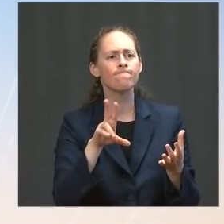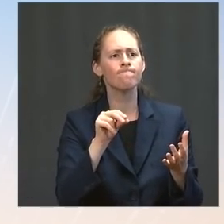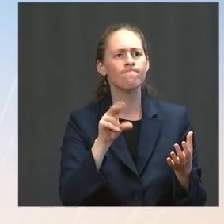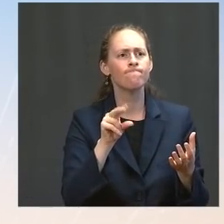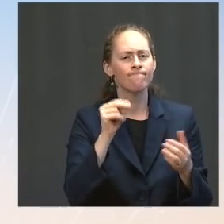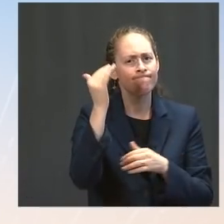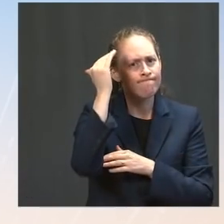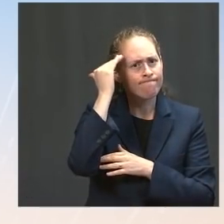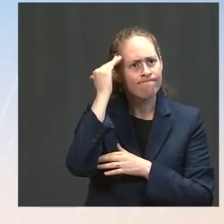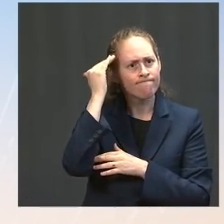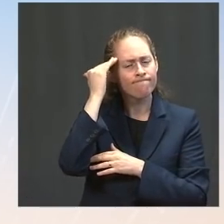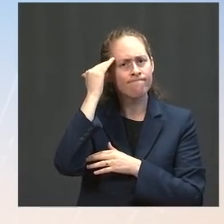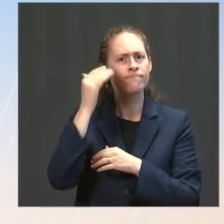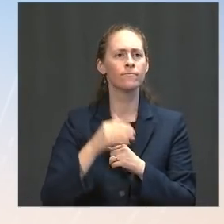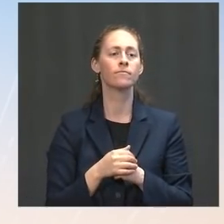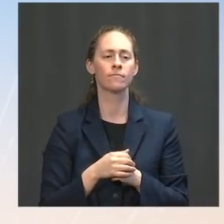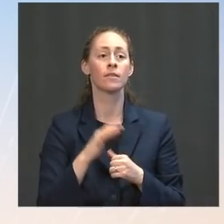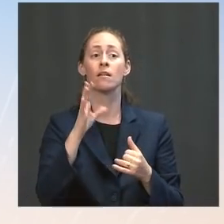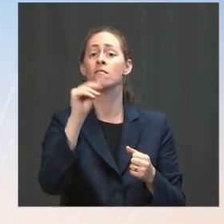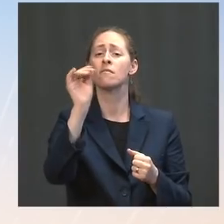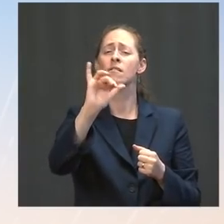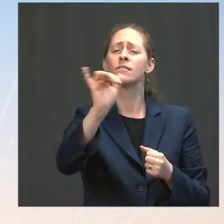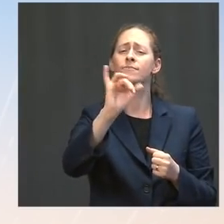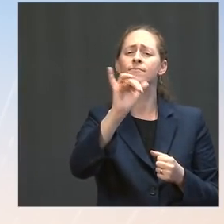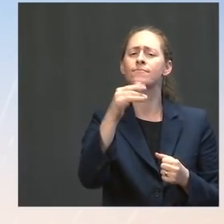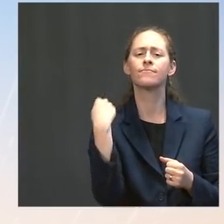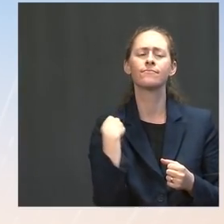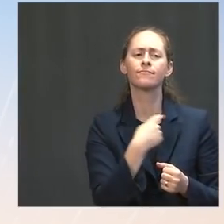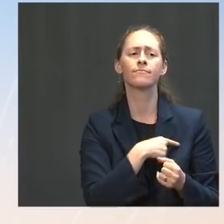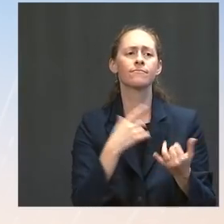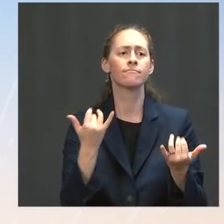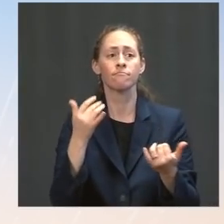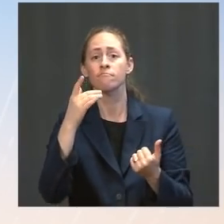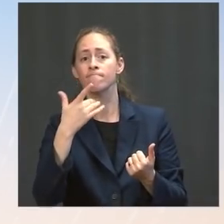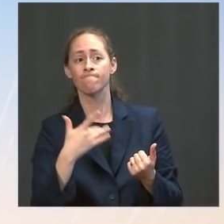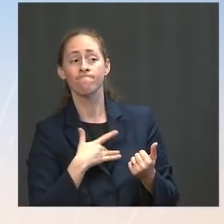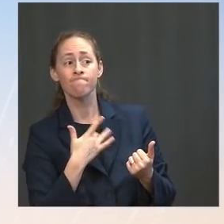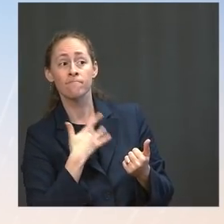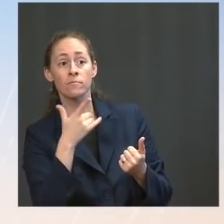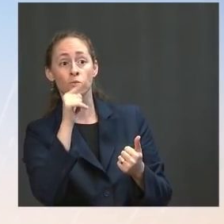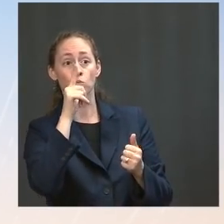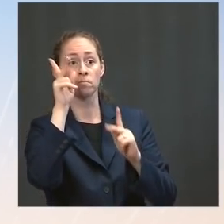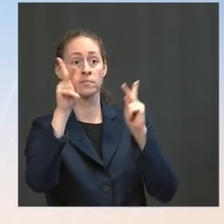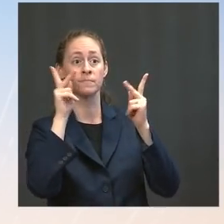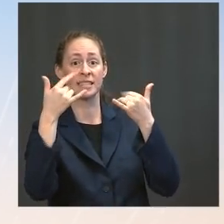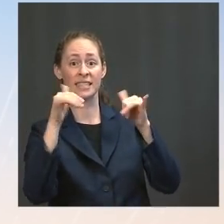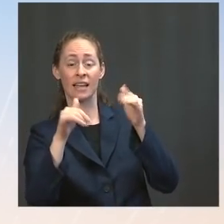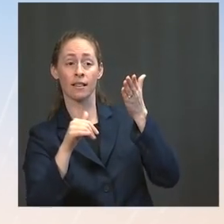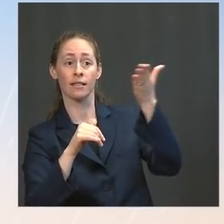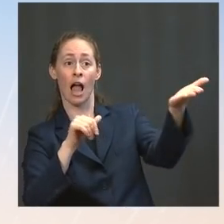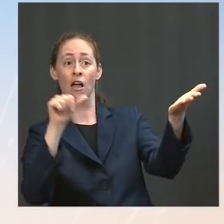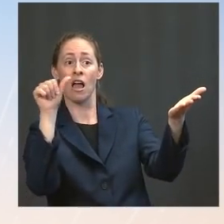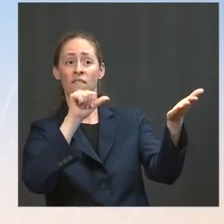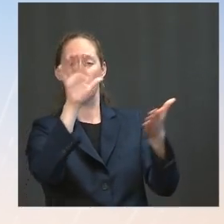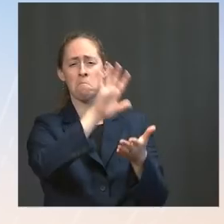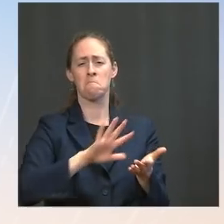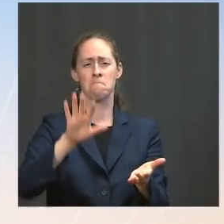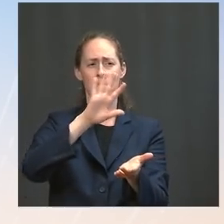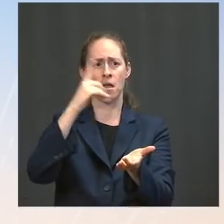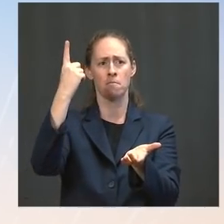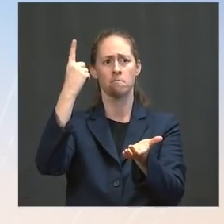of many tens of thousands of people to be for this period of time. And we have put a wide range of staff, personnel,